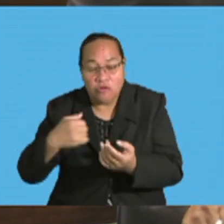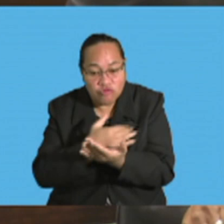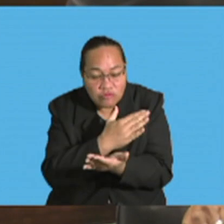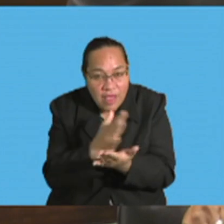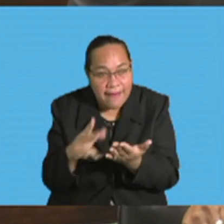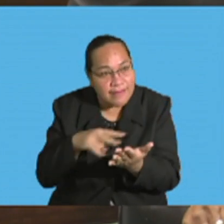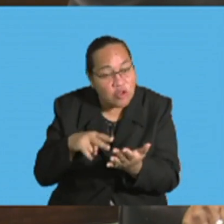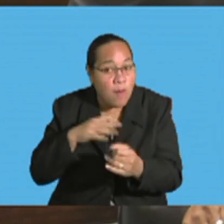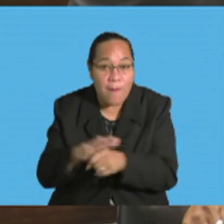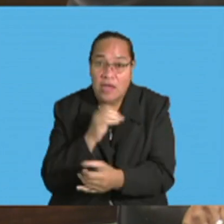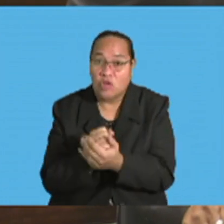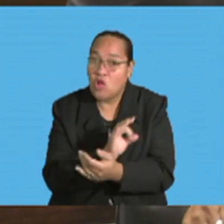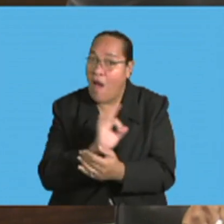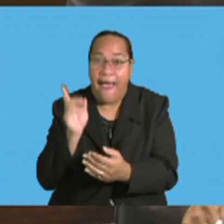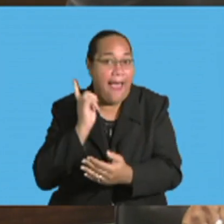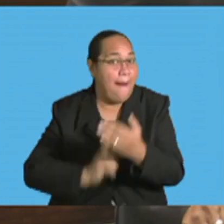ensure that it is never,